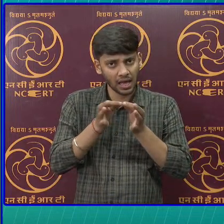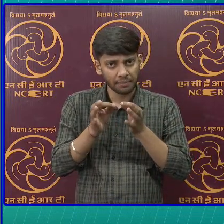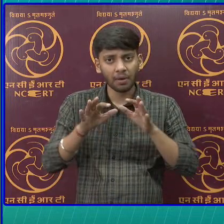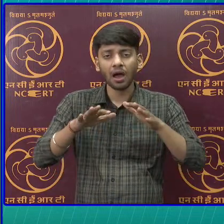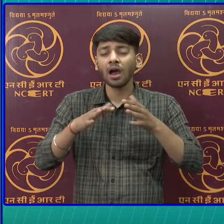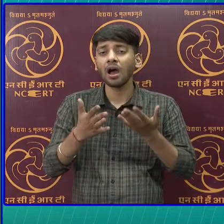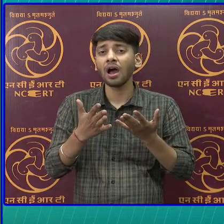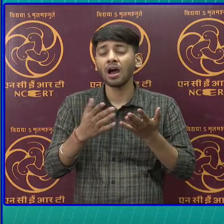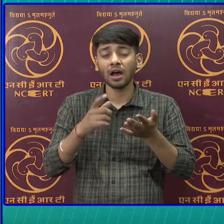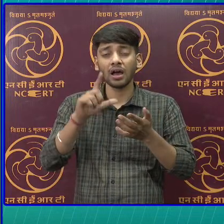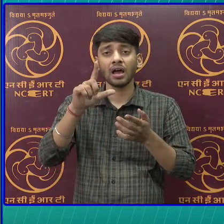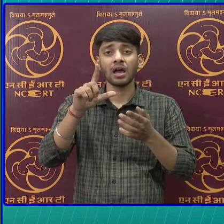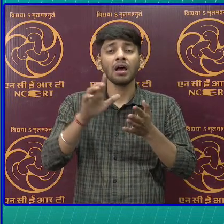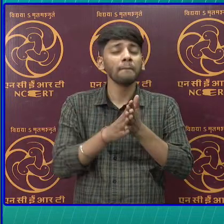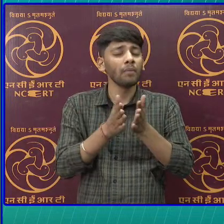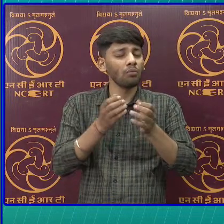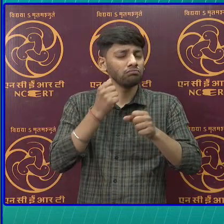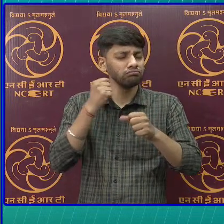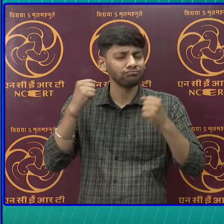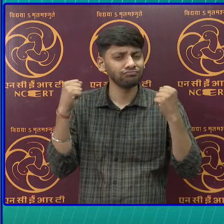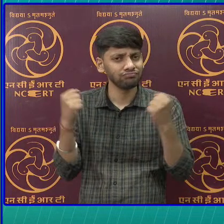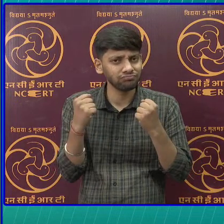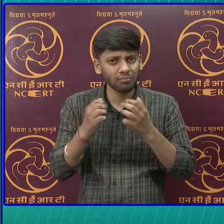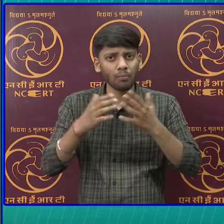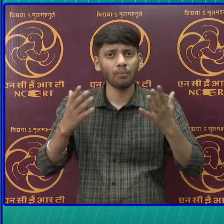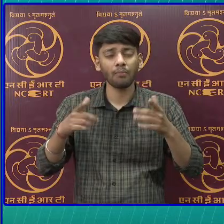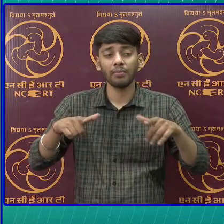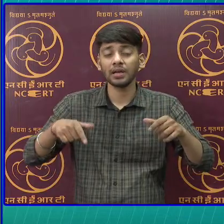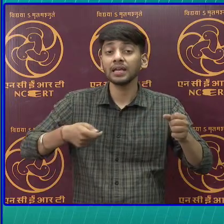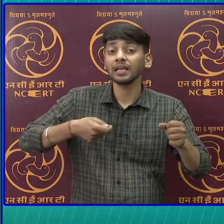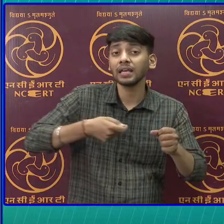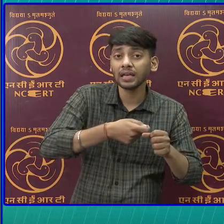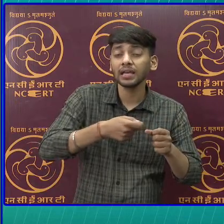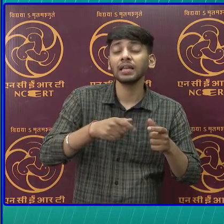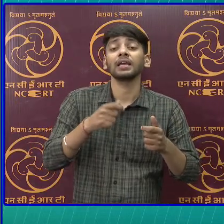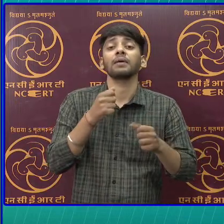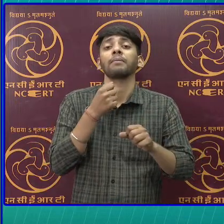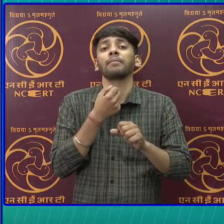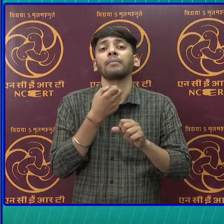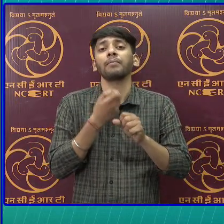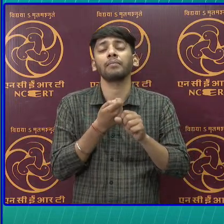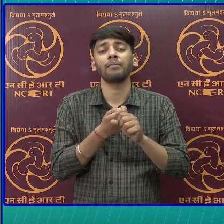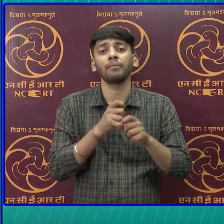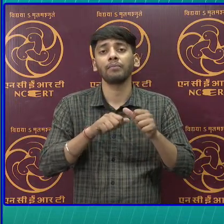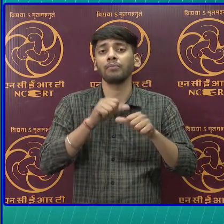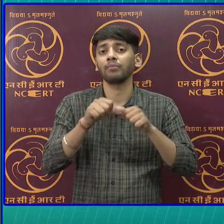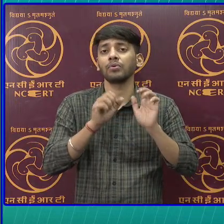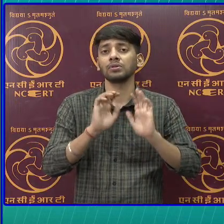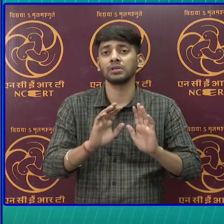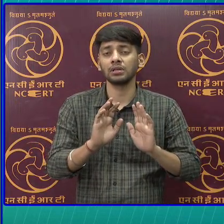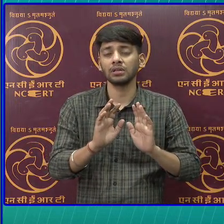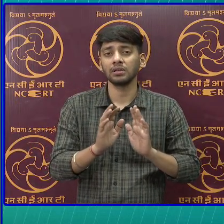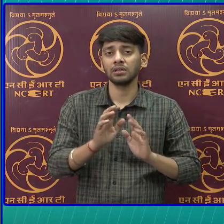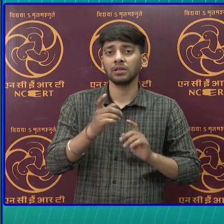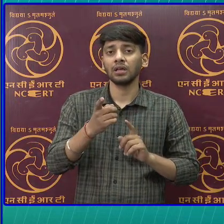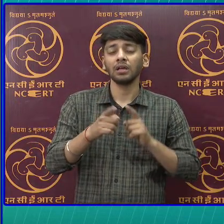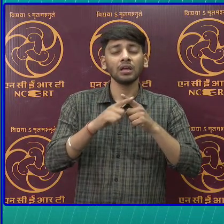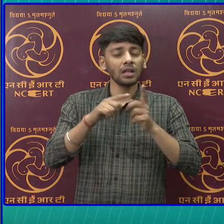how laborious process is it of the killing tree, but he wants to convey that learners